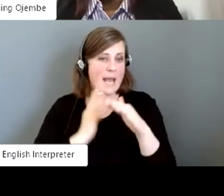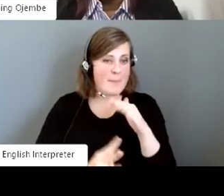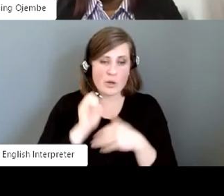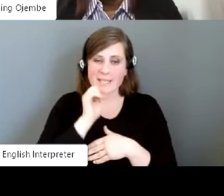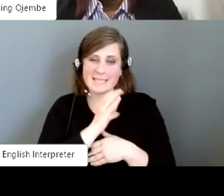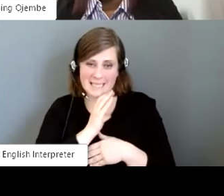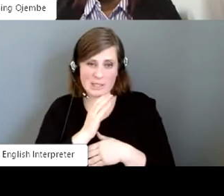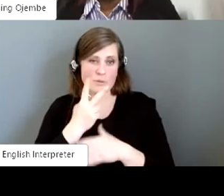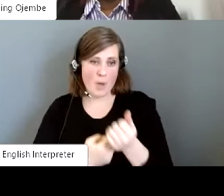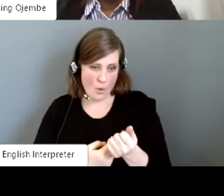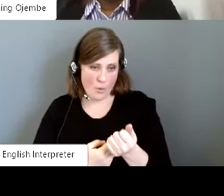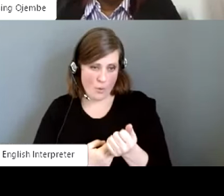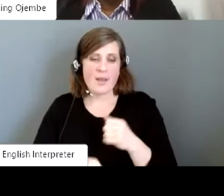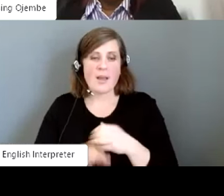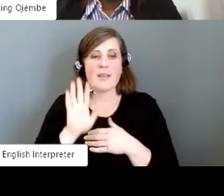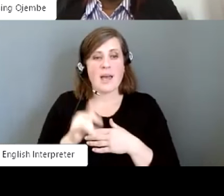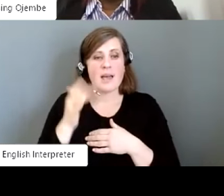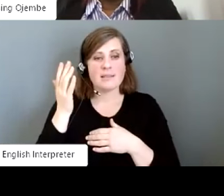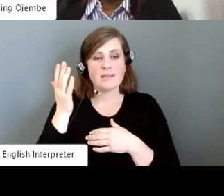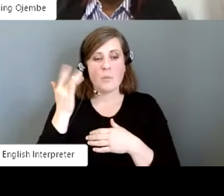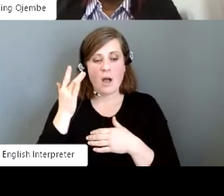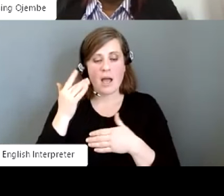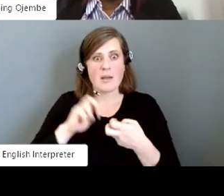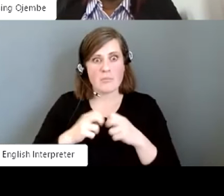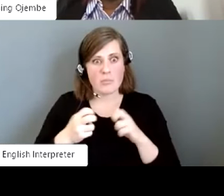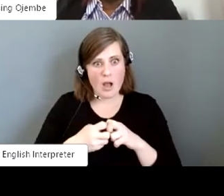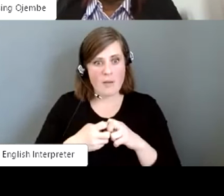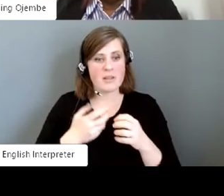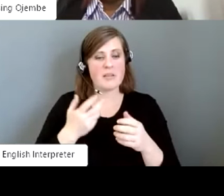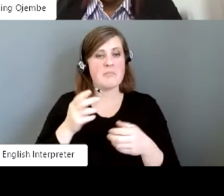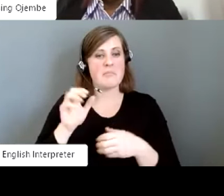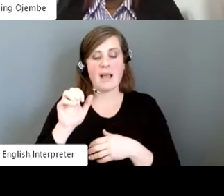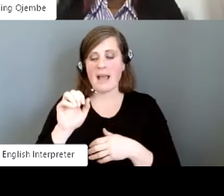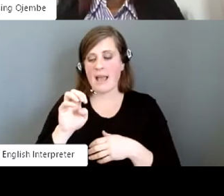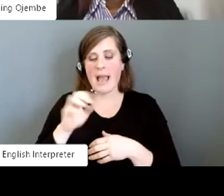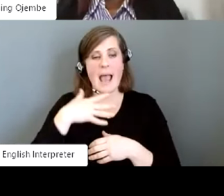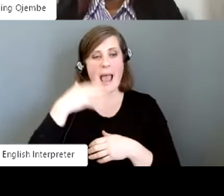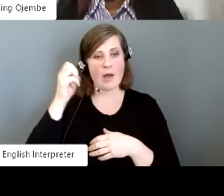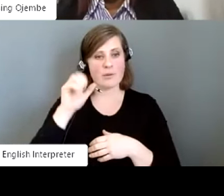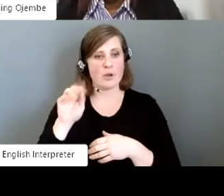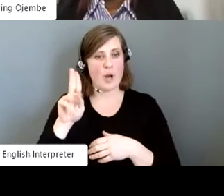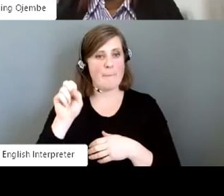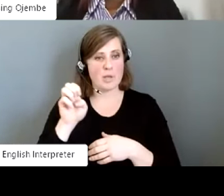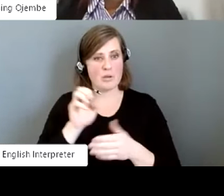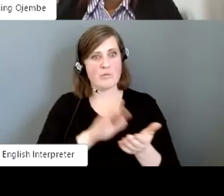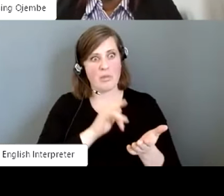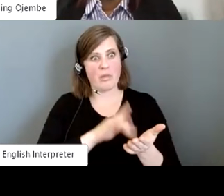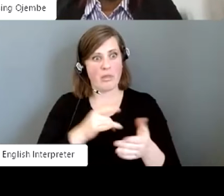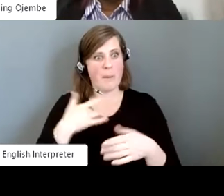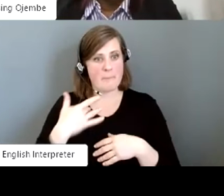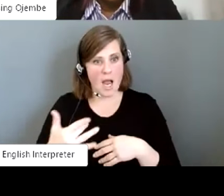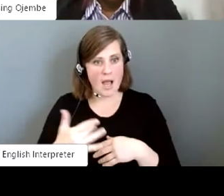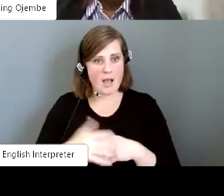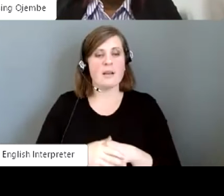big reason why we keep having the problem of elder abuse persisting. And most intervention, again, tend to